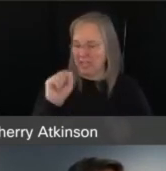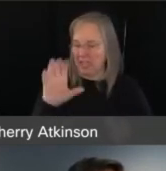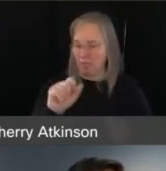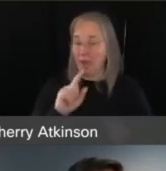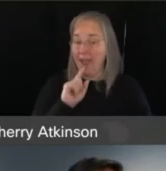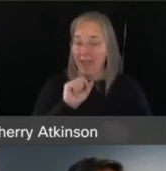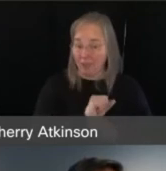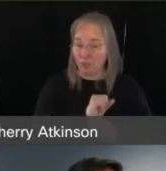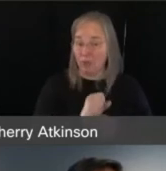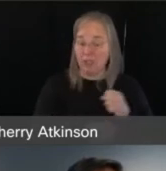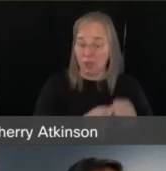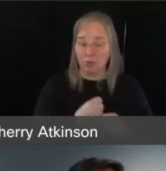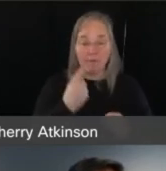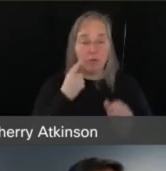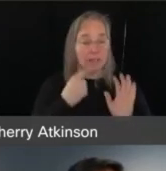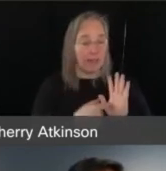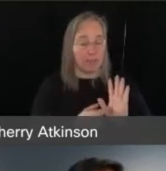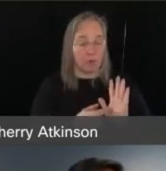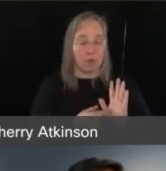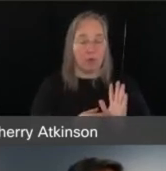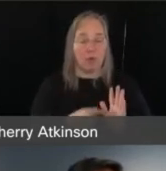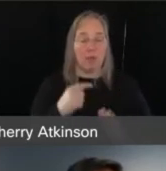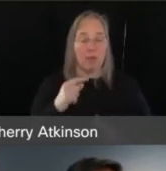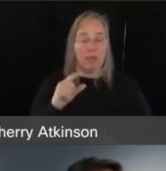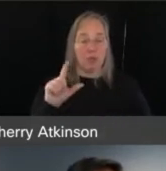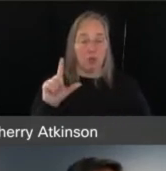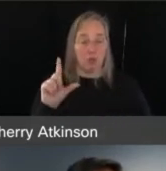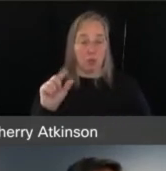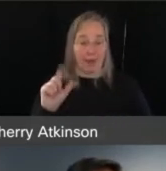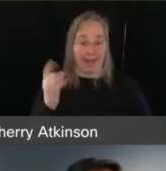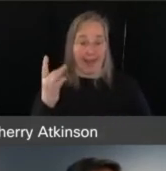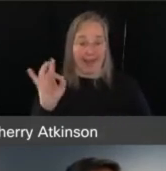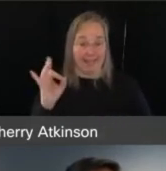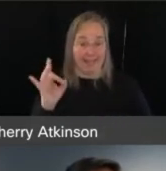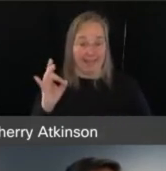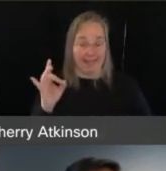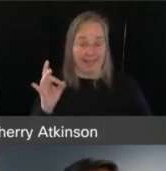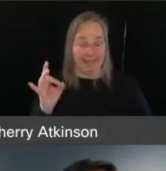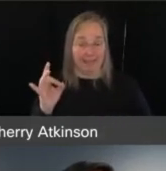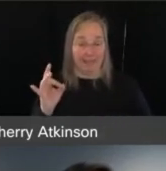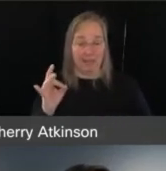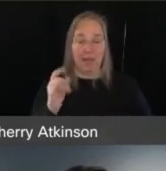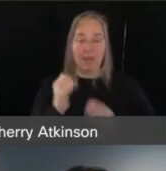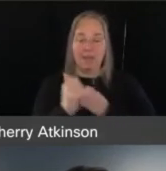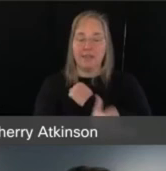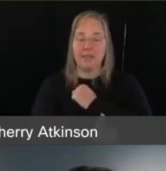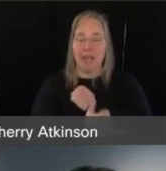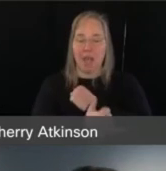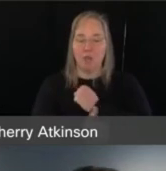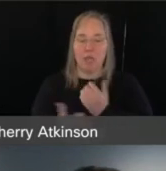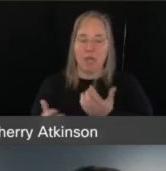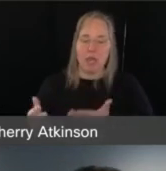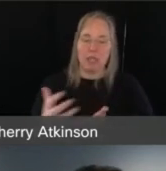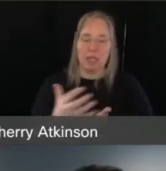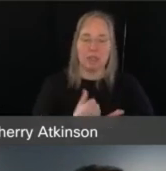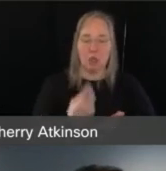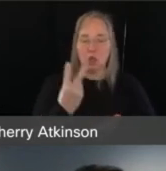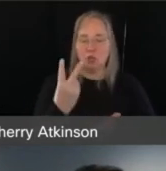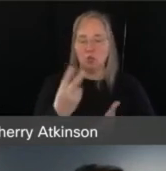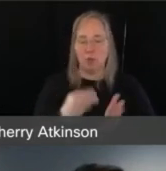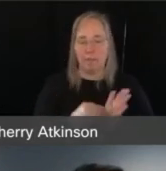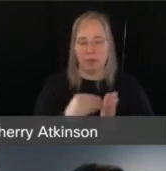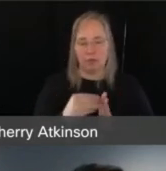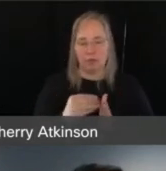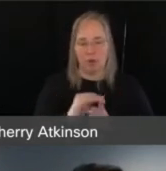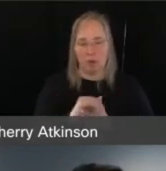years. So for example, in 2018, the county collected $2 million.